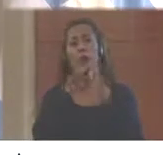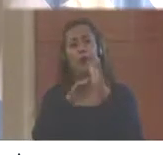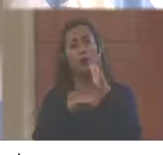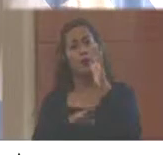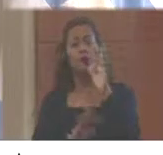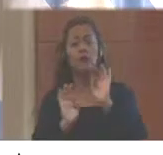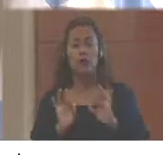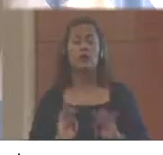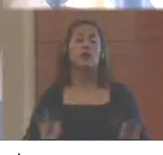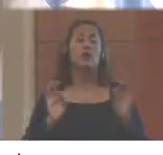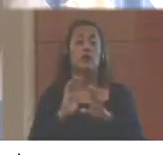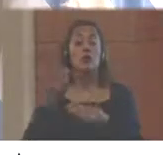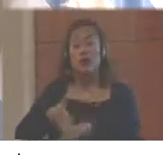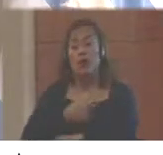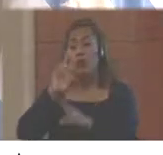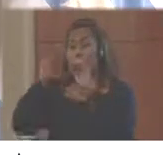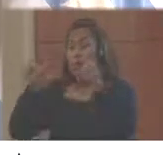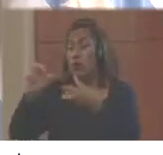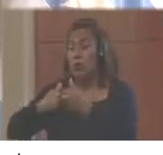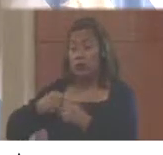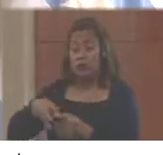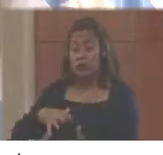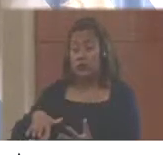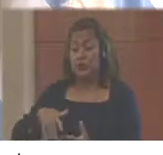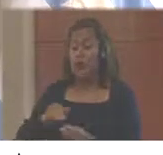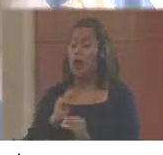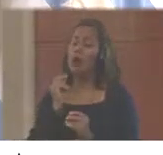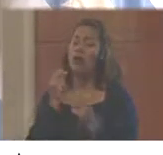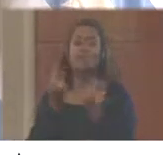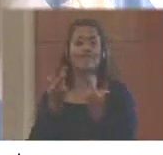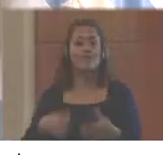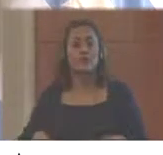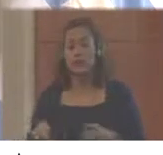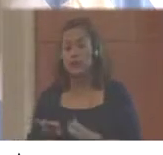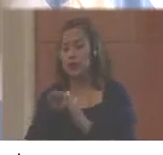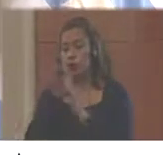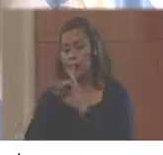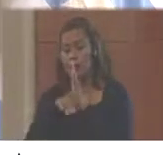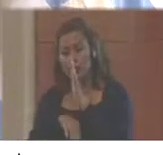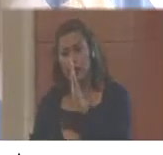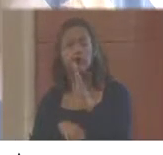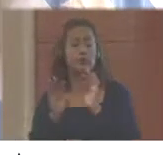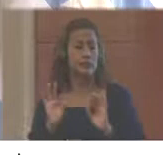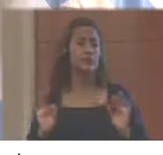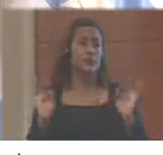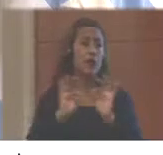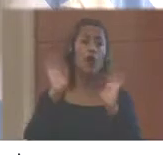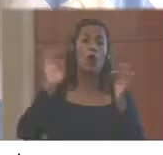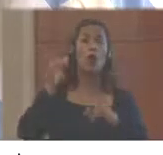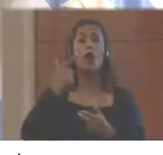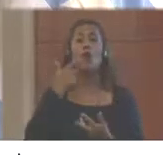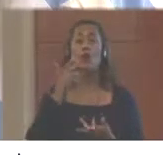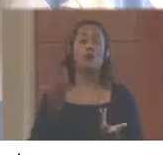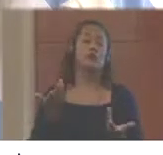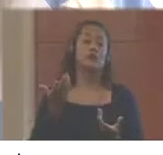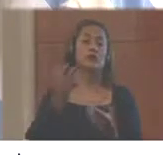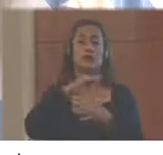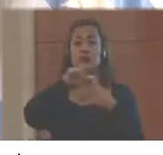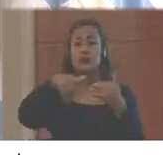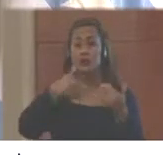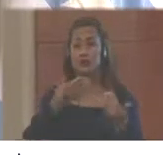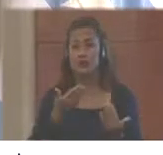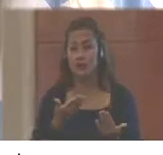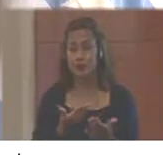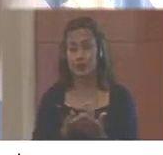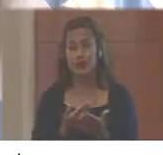disaster management process integrates all levels of government, both local, national, and civil society. At the national